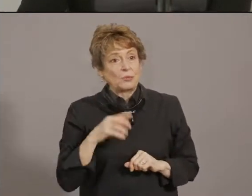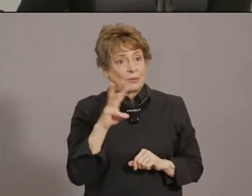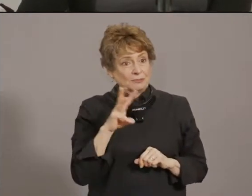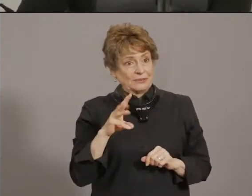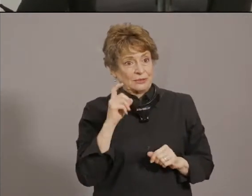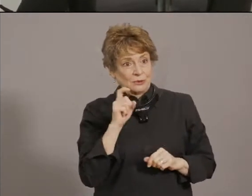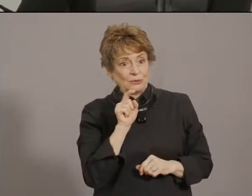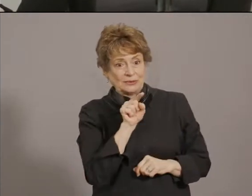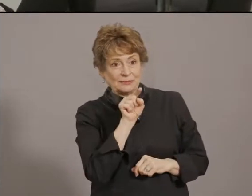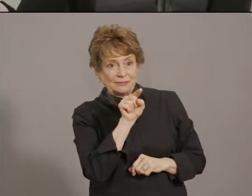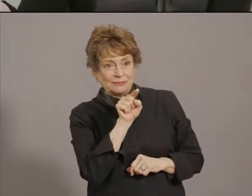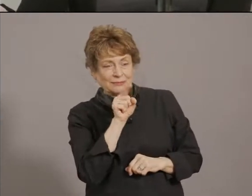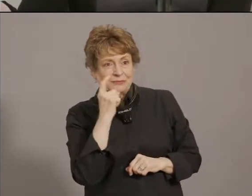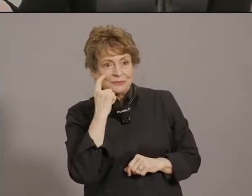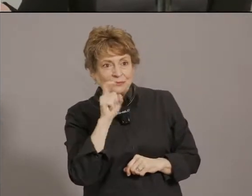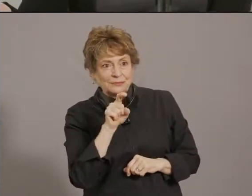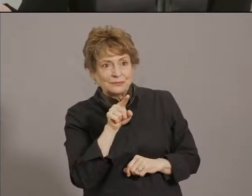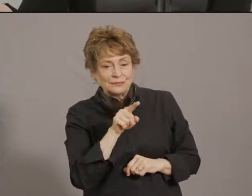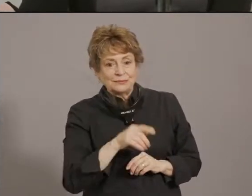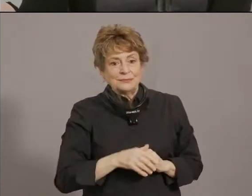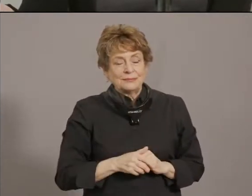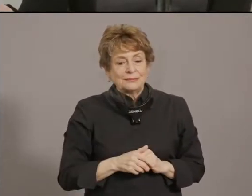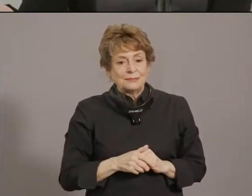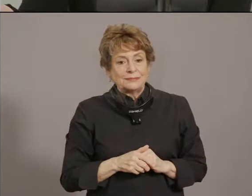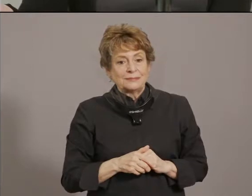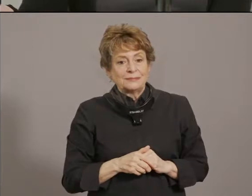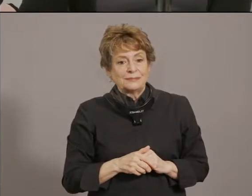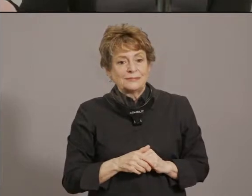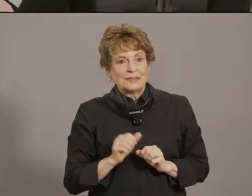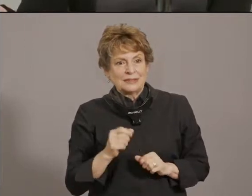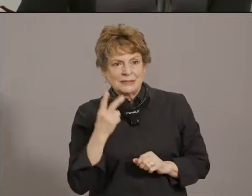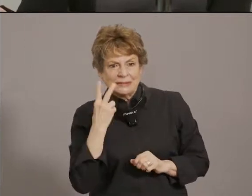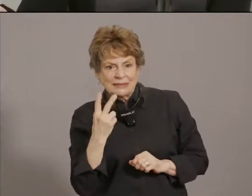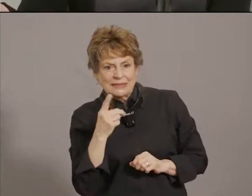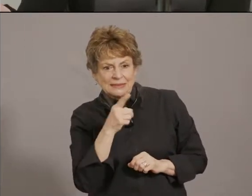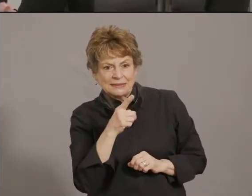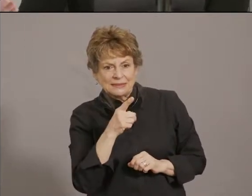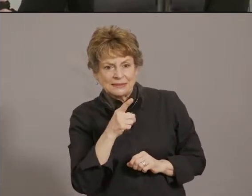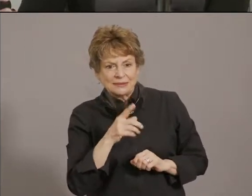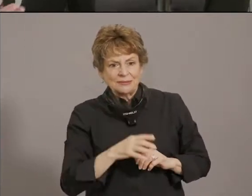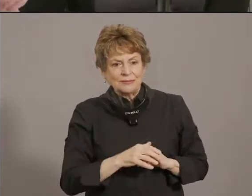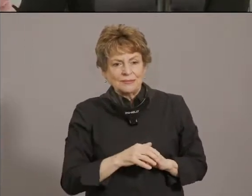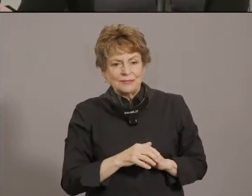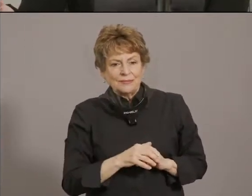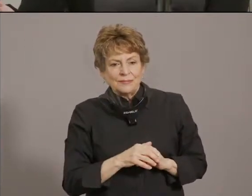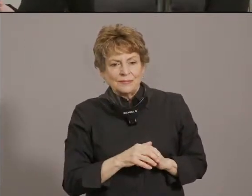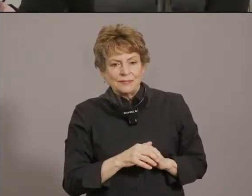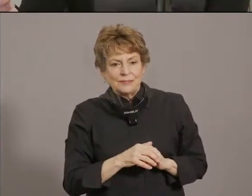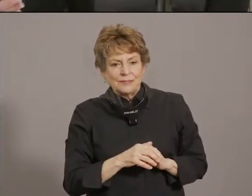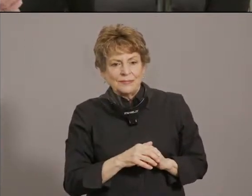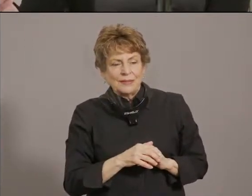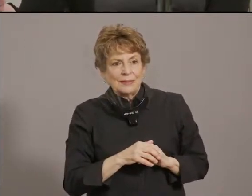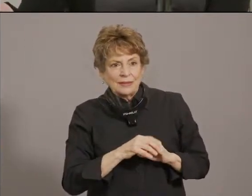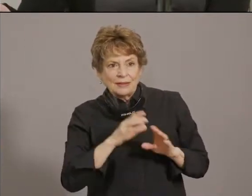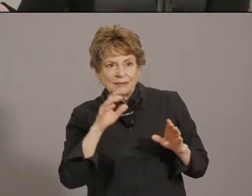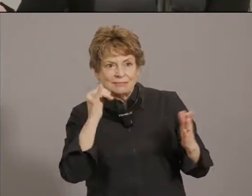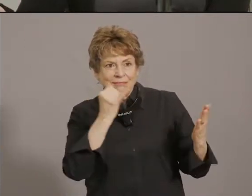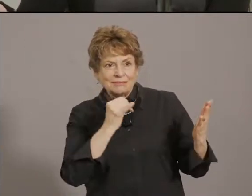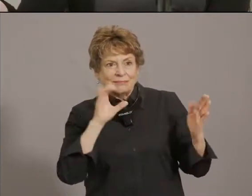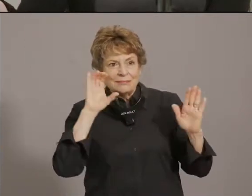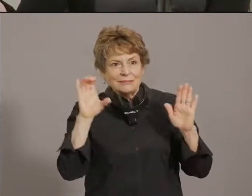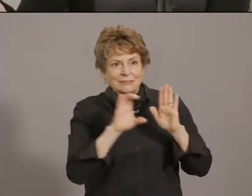can identify if what phase their county is currently in addition to whether or not they are currently vaccinating